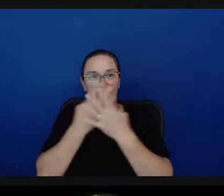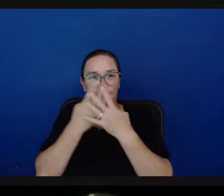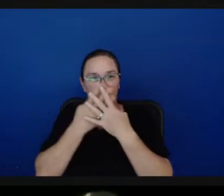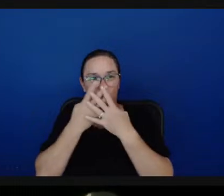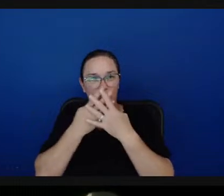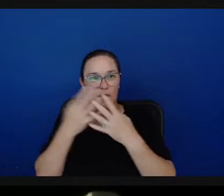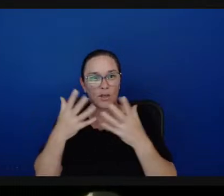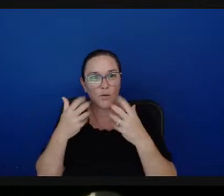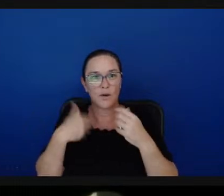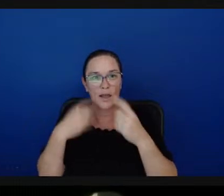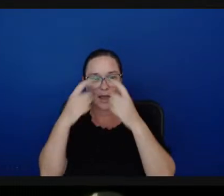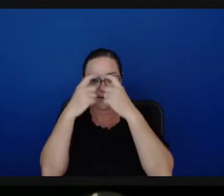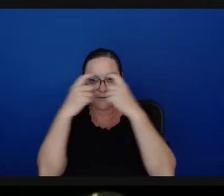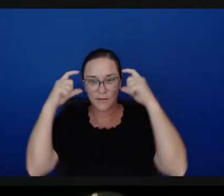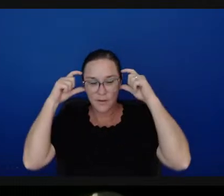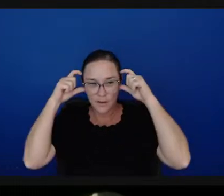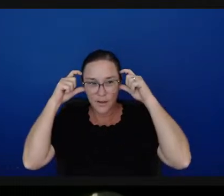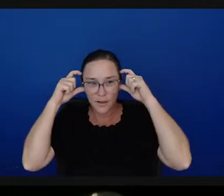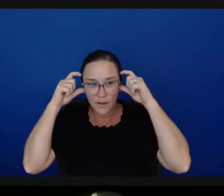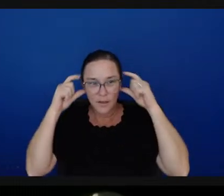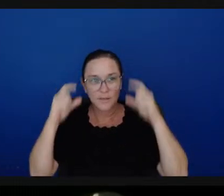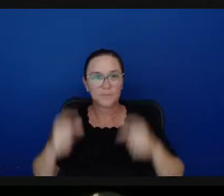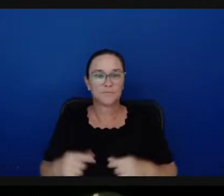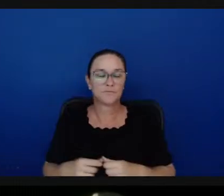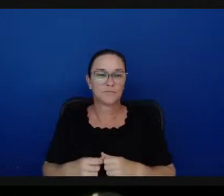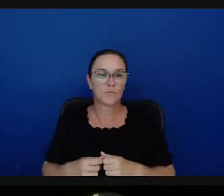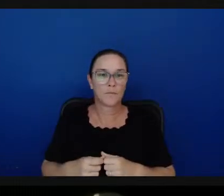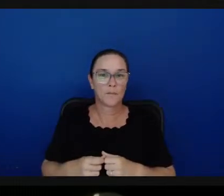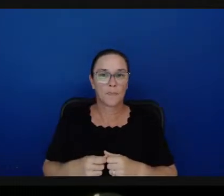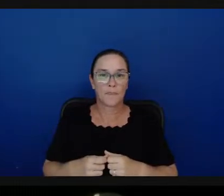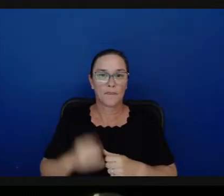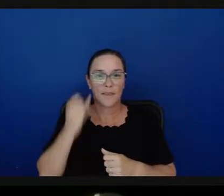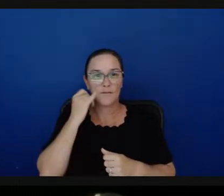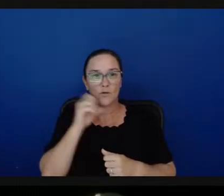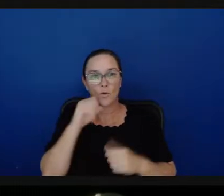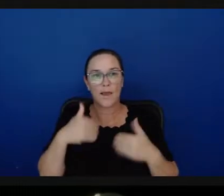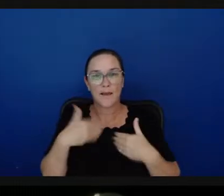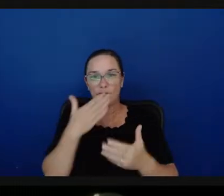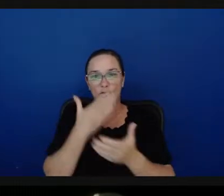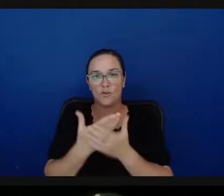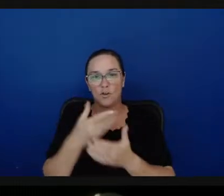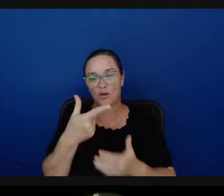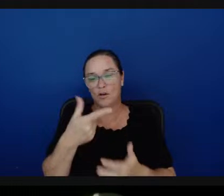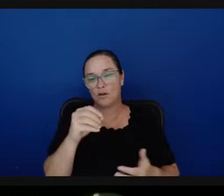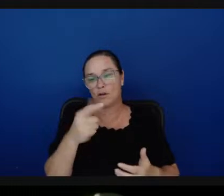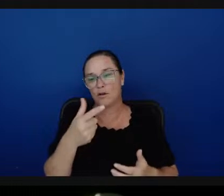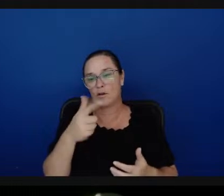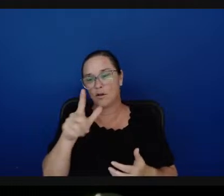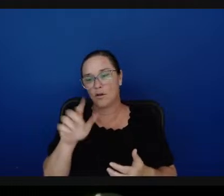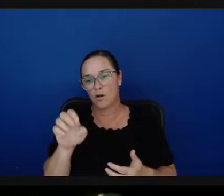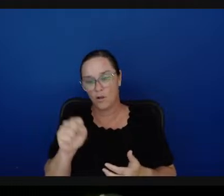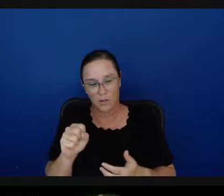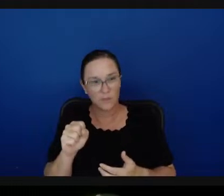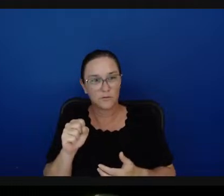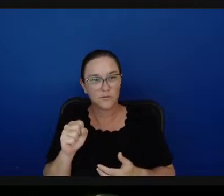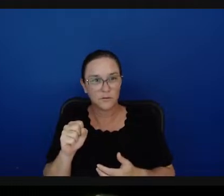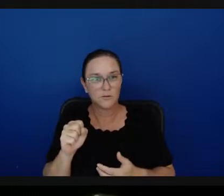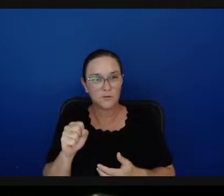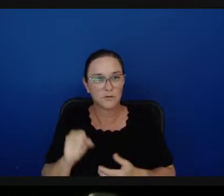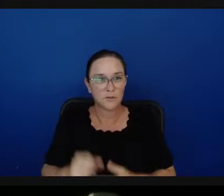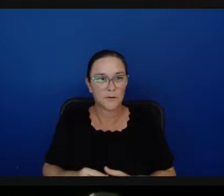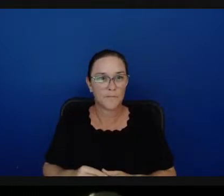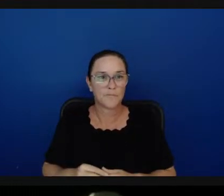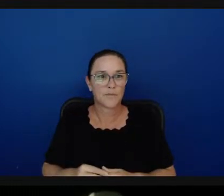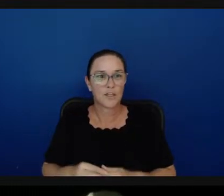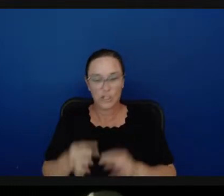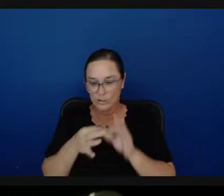sealed glasses to the point of telling people if you don't have, you know, good goggles for this, go get some, you know, just simple